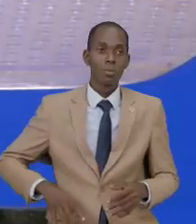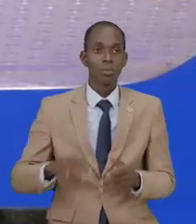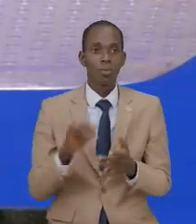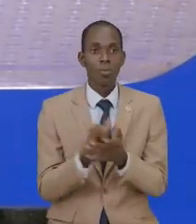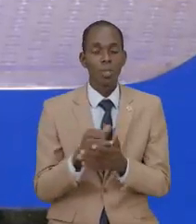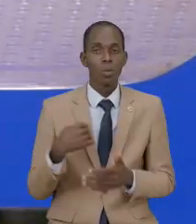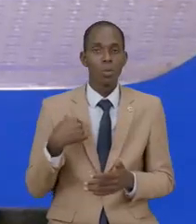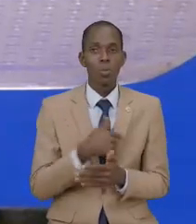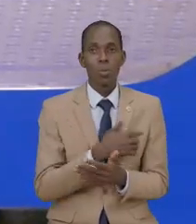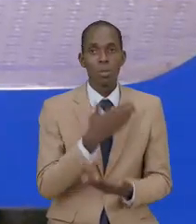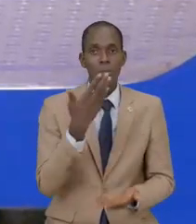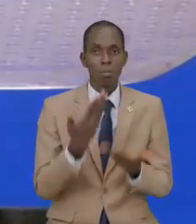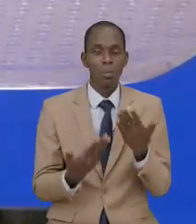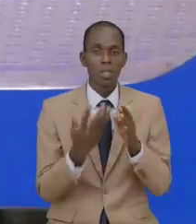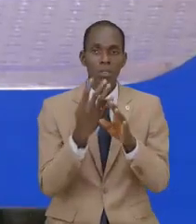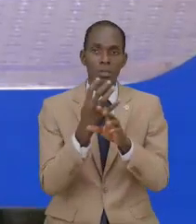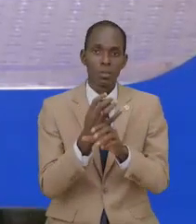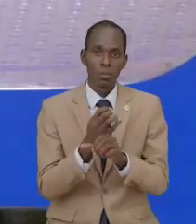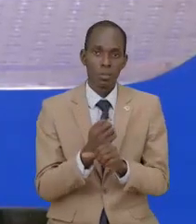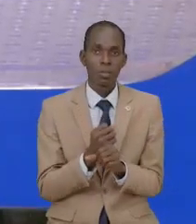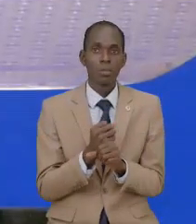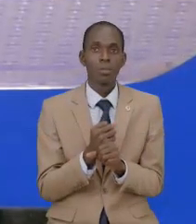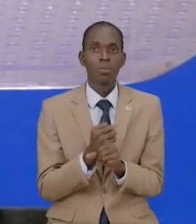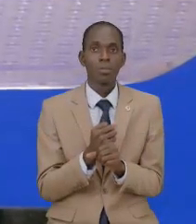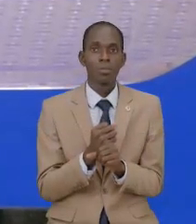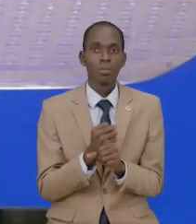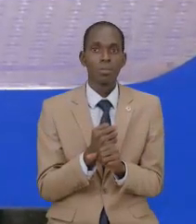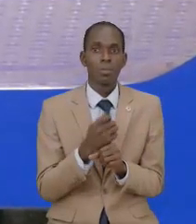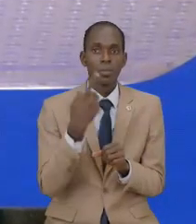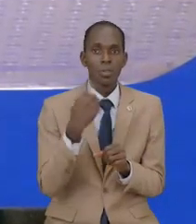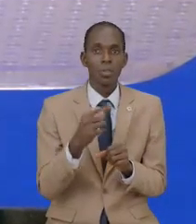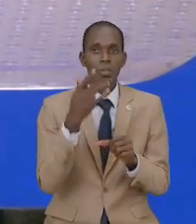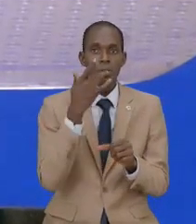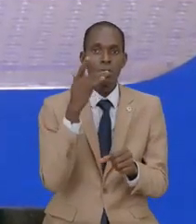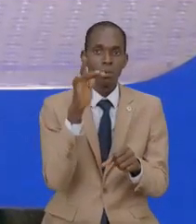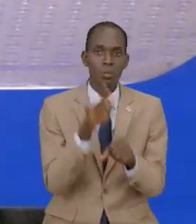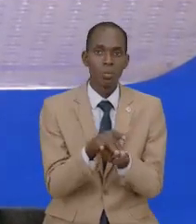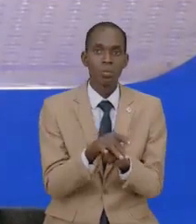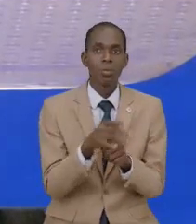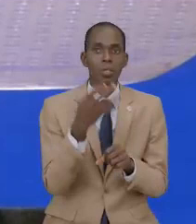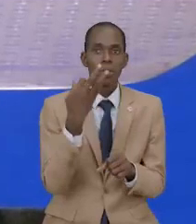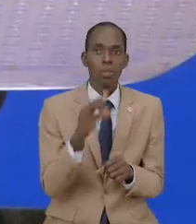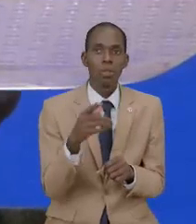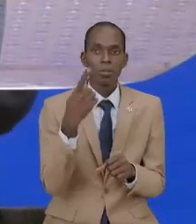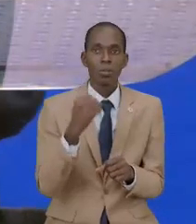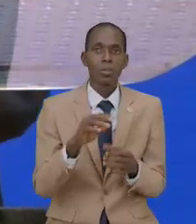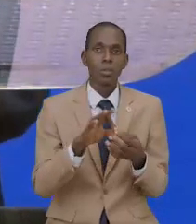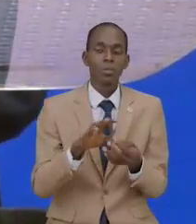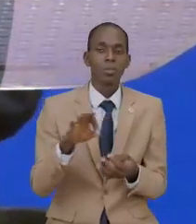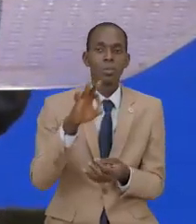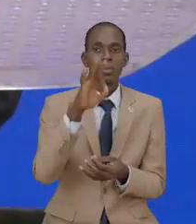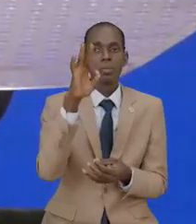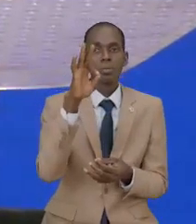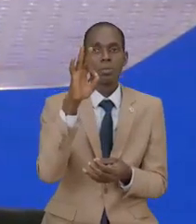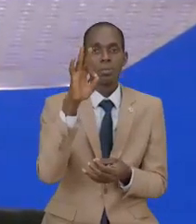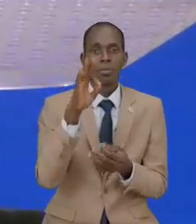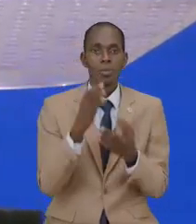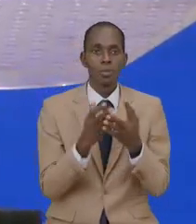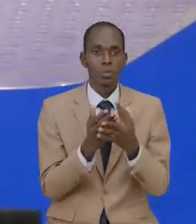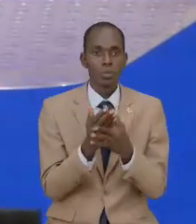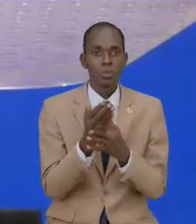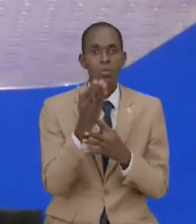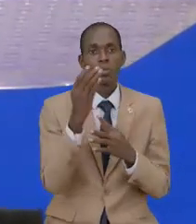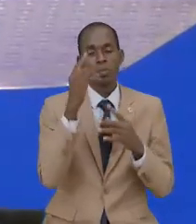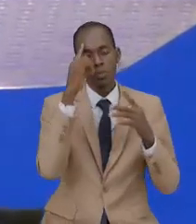we might receive the promise of the Spirit through